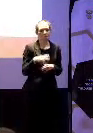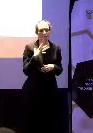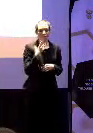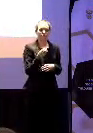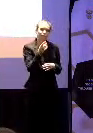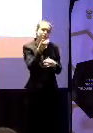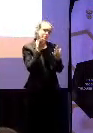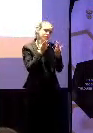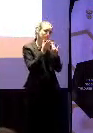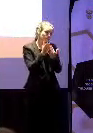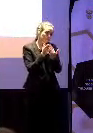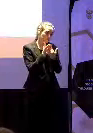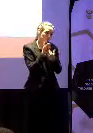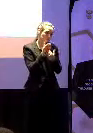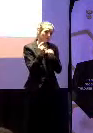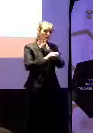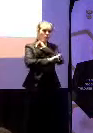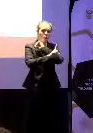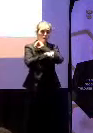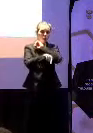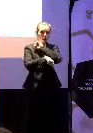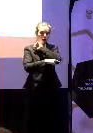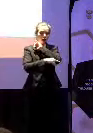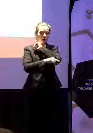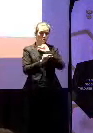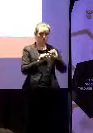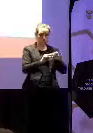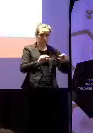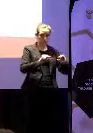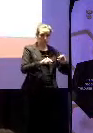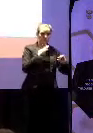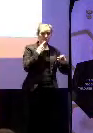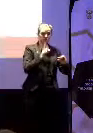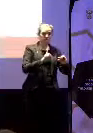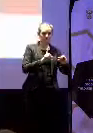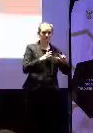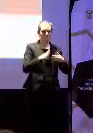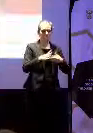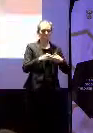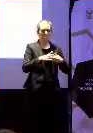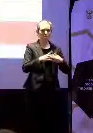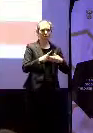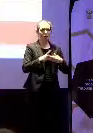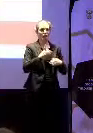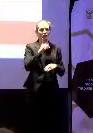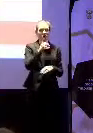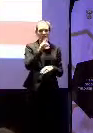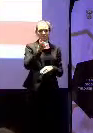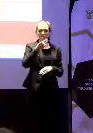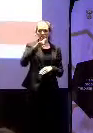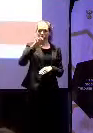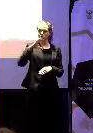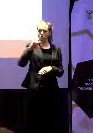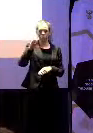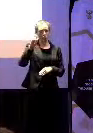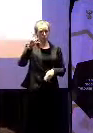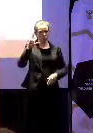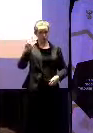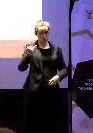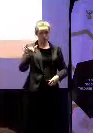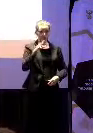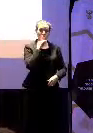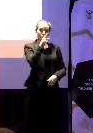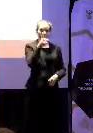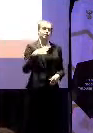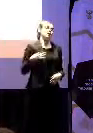to that last button that says member directory. That's where when you submit your application